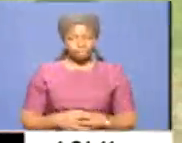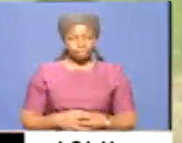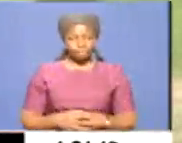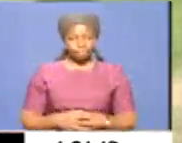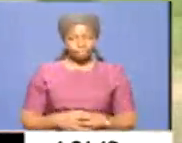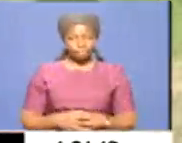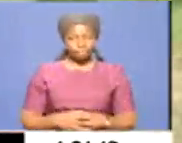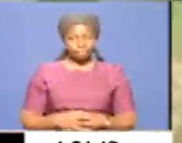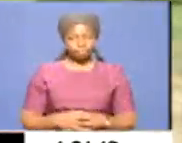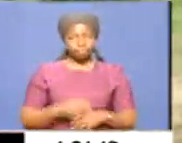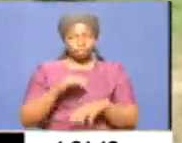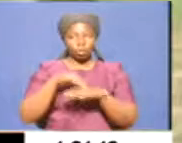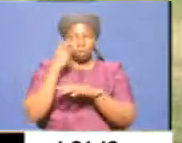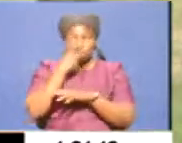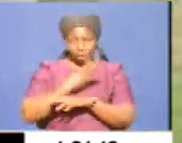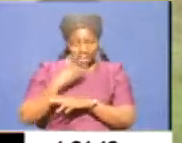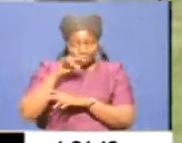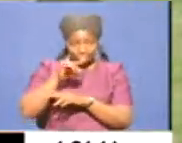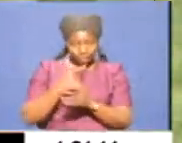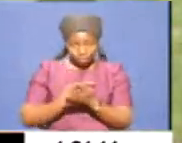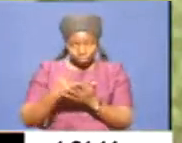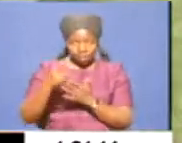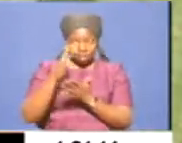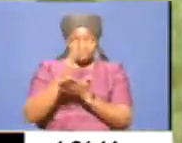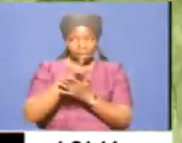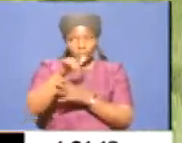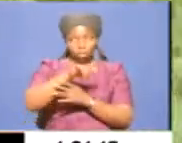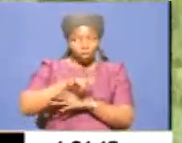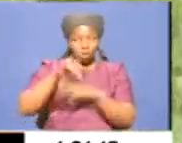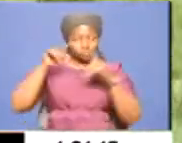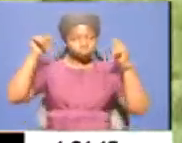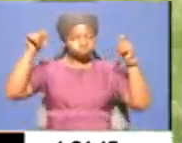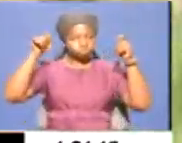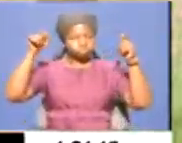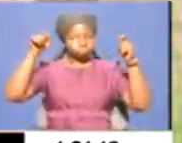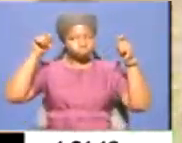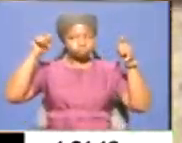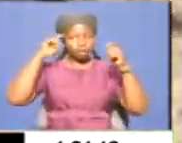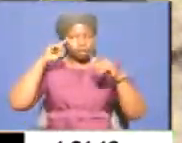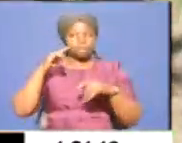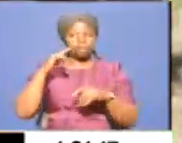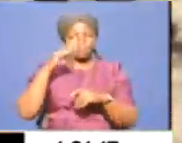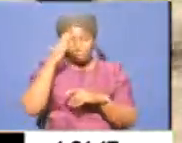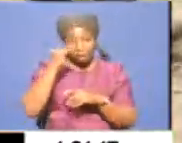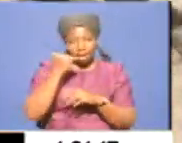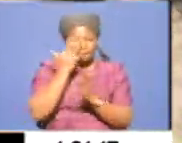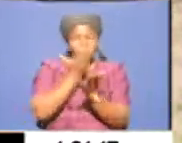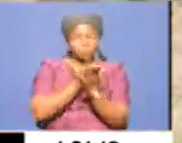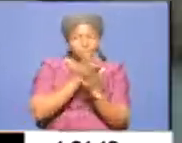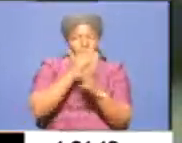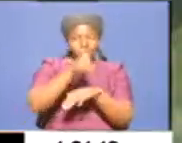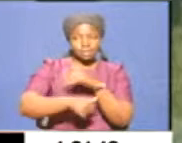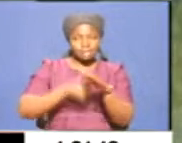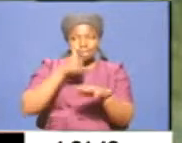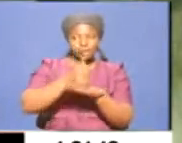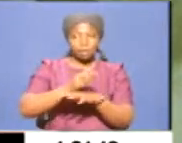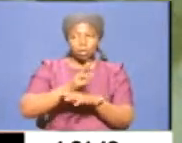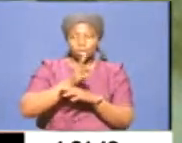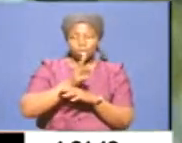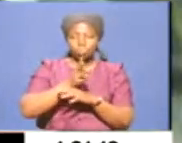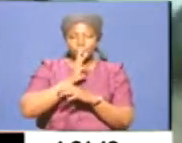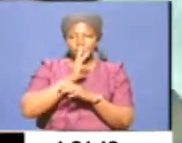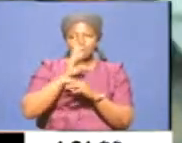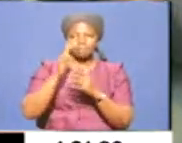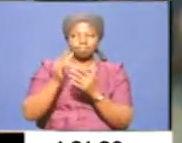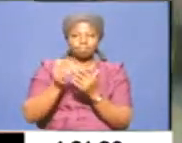On Wednesday this week, a section of locals took to the street to protest the proposed establishment of a water treatment plant in the area, claiming